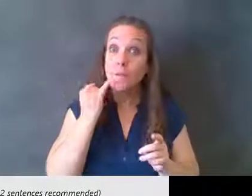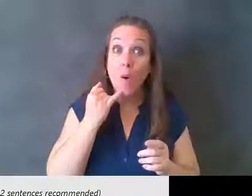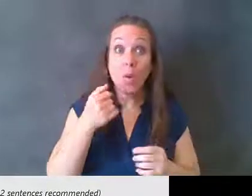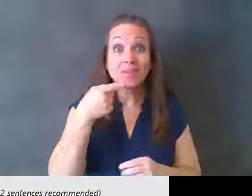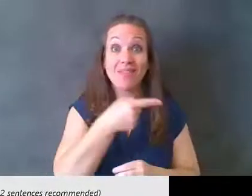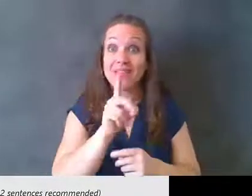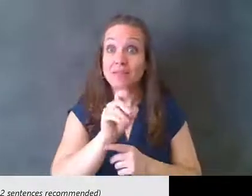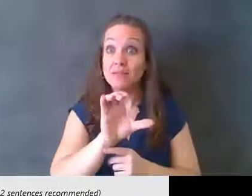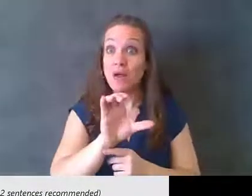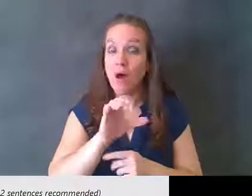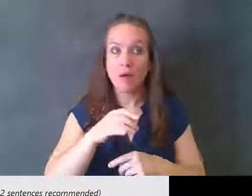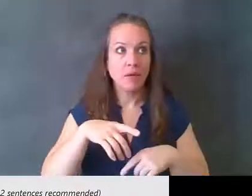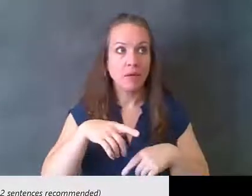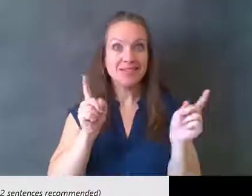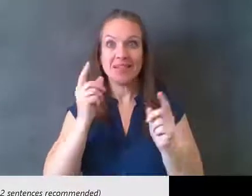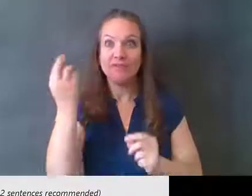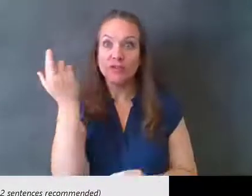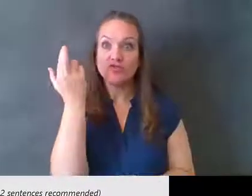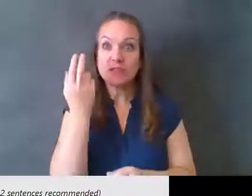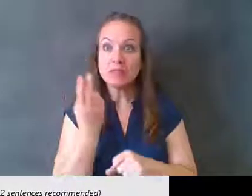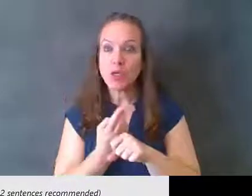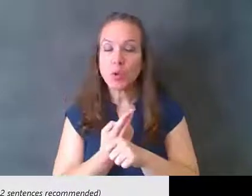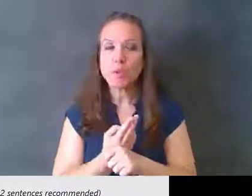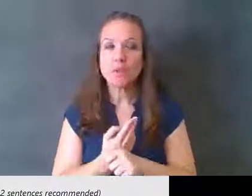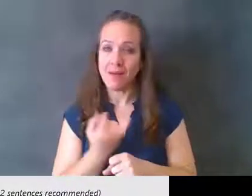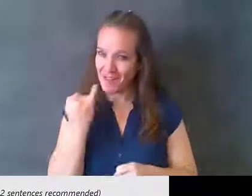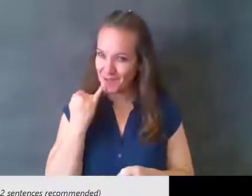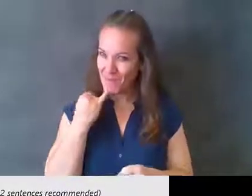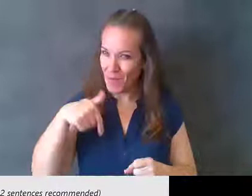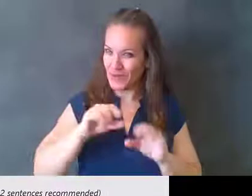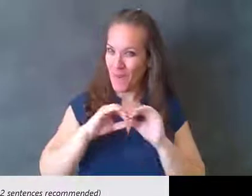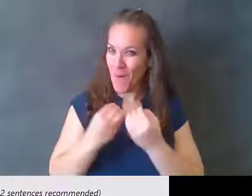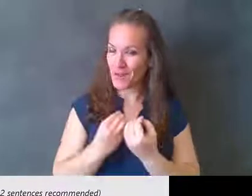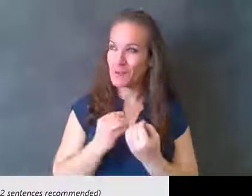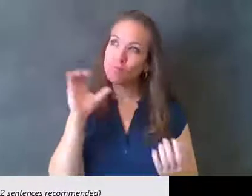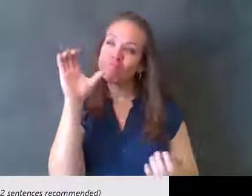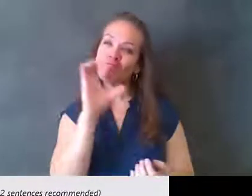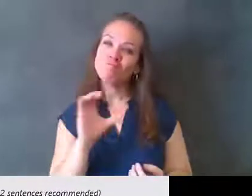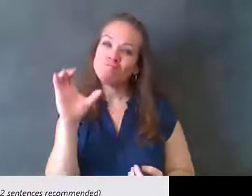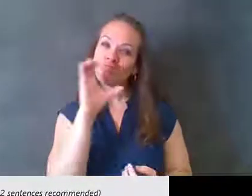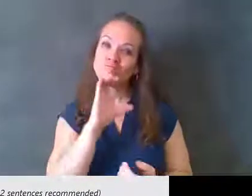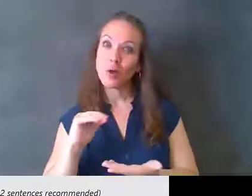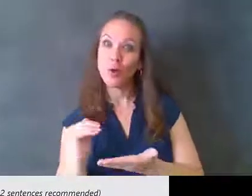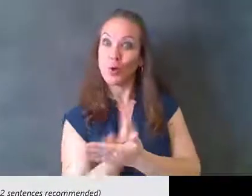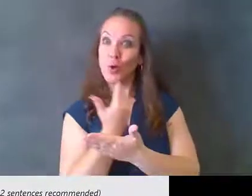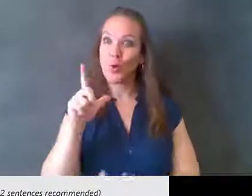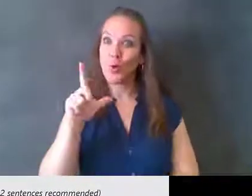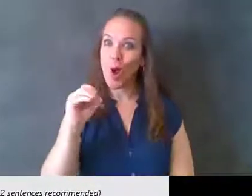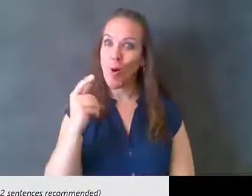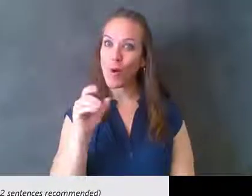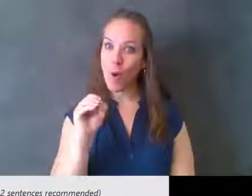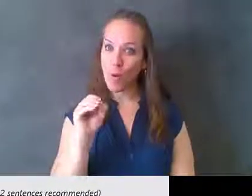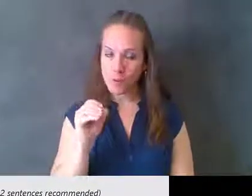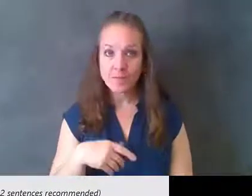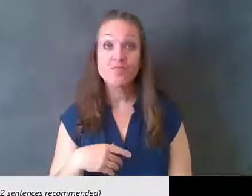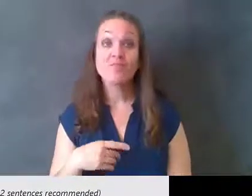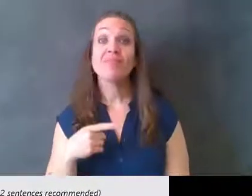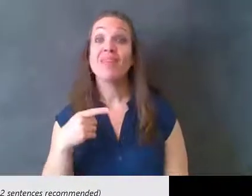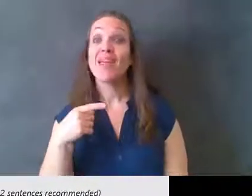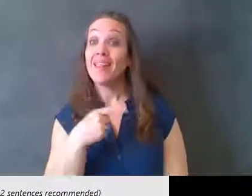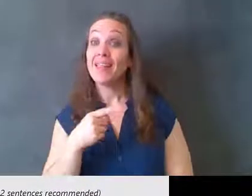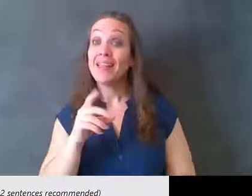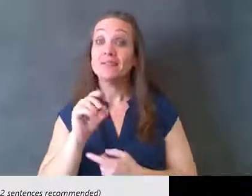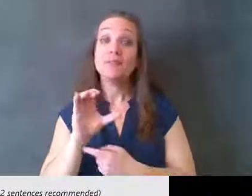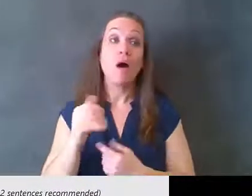were trying to select a new logo for our organization. If we're trying to select a new logo, and this document had a couple